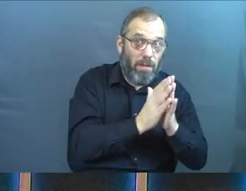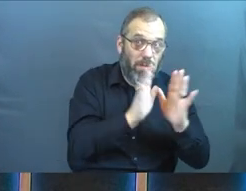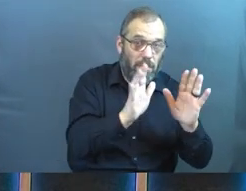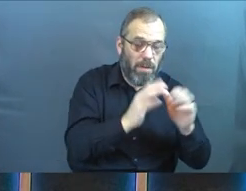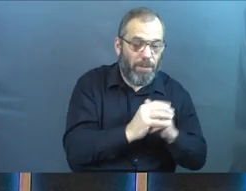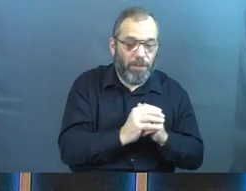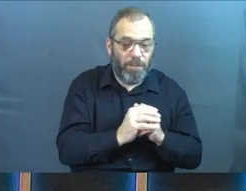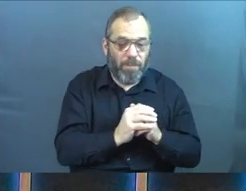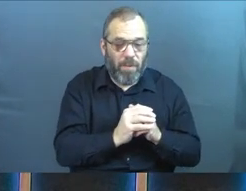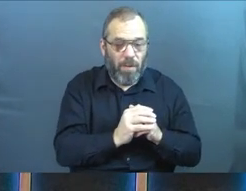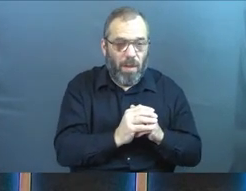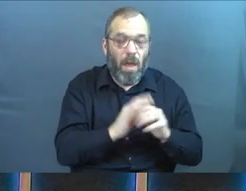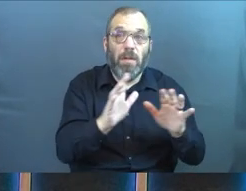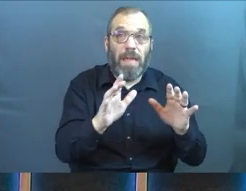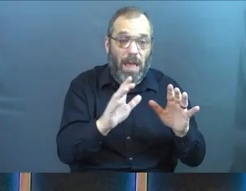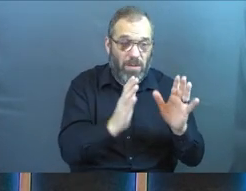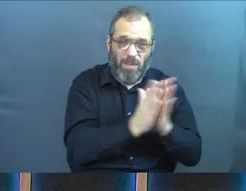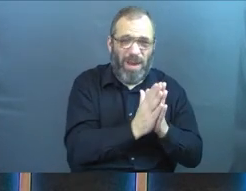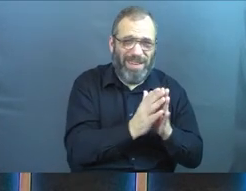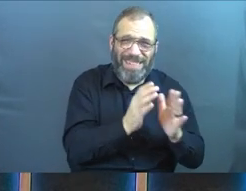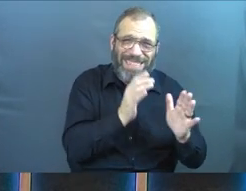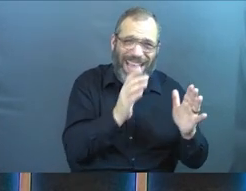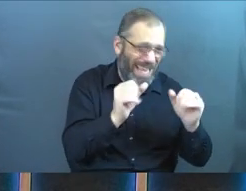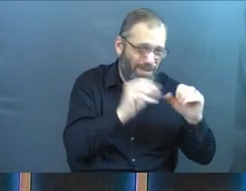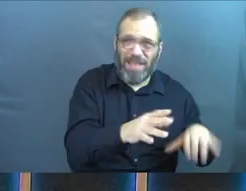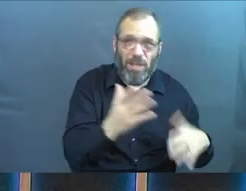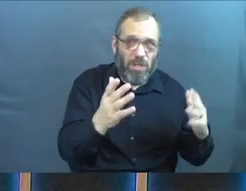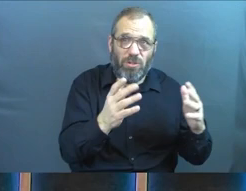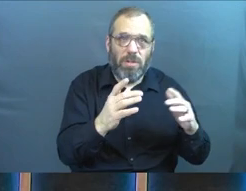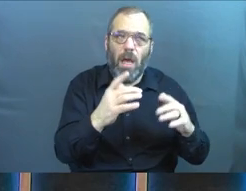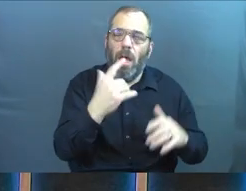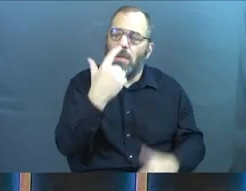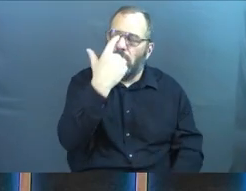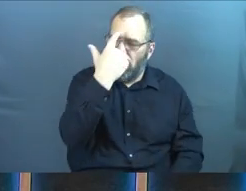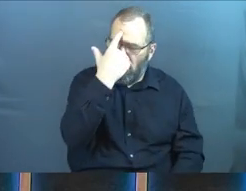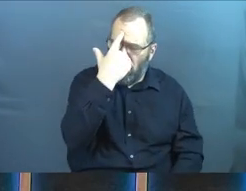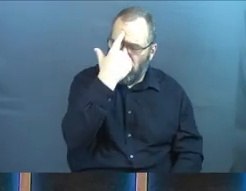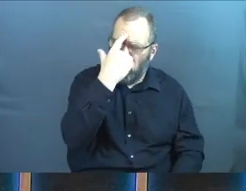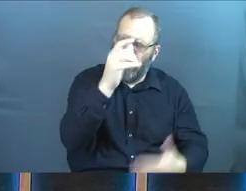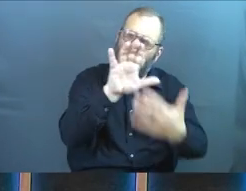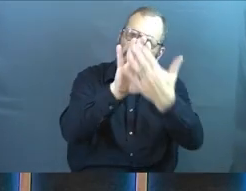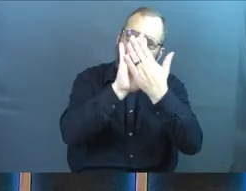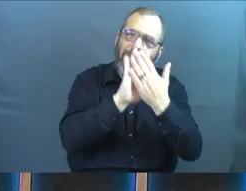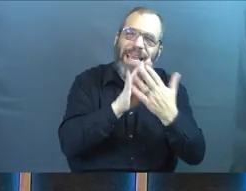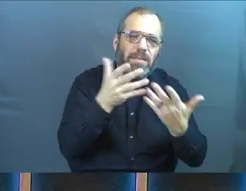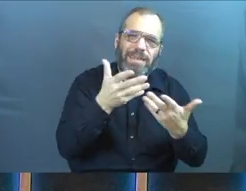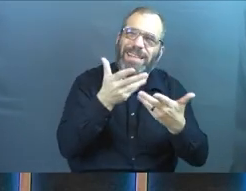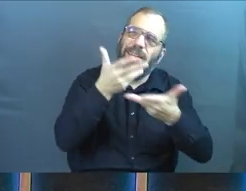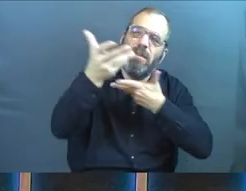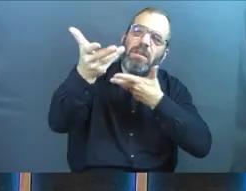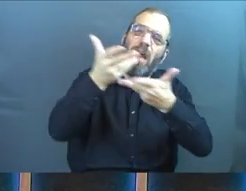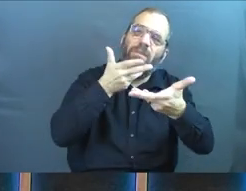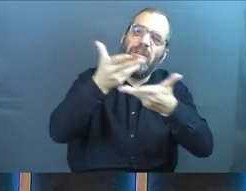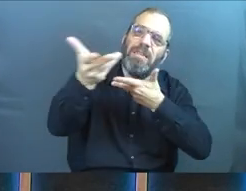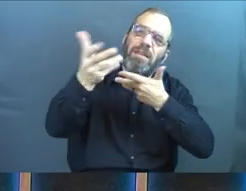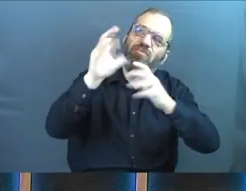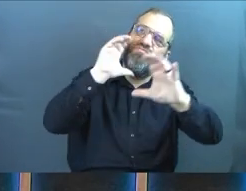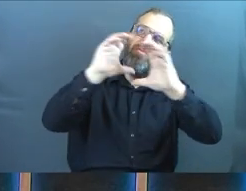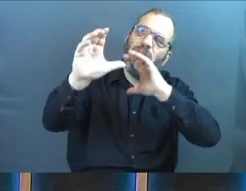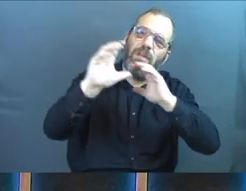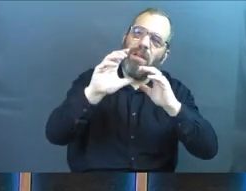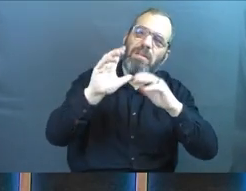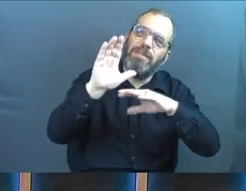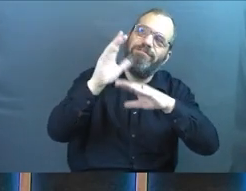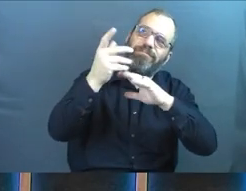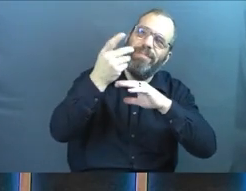prayer. And the words of the prayer are not magical. You just need to talk to God. It's a conversation. You're